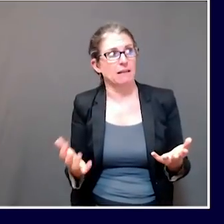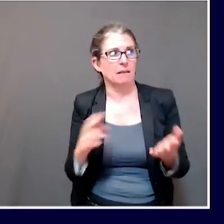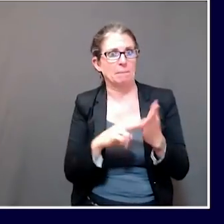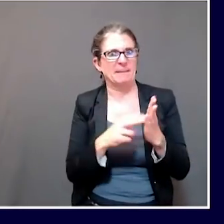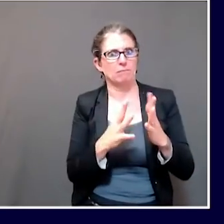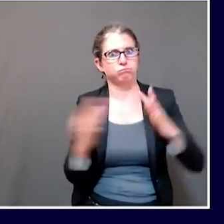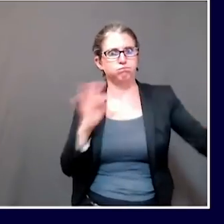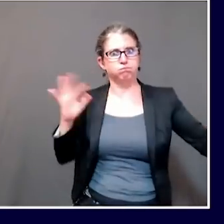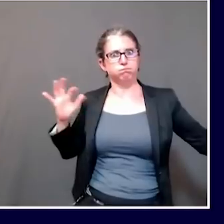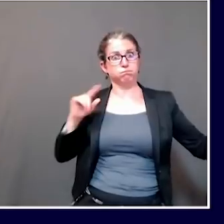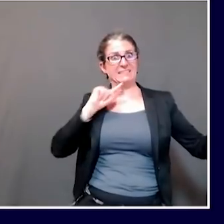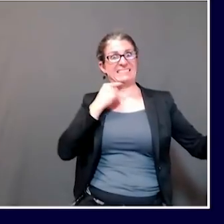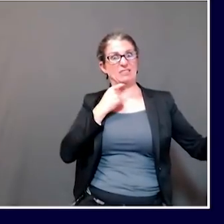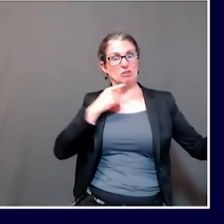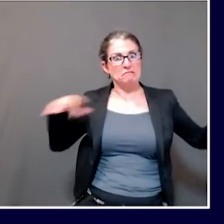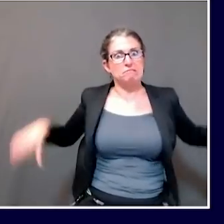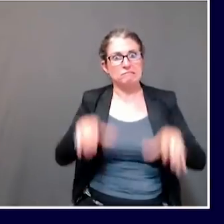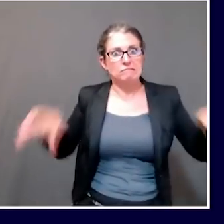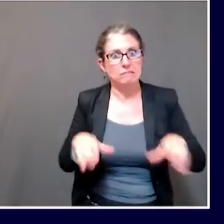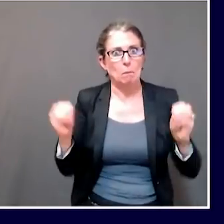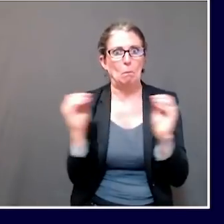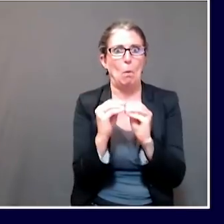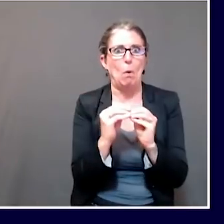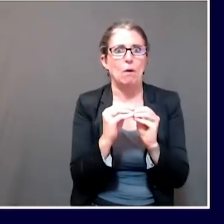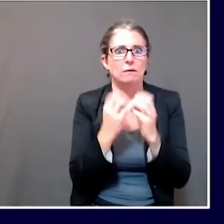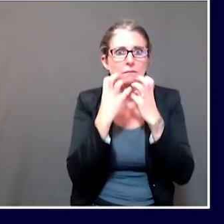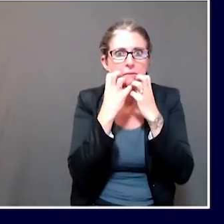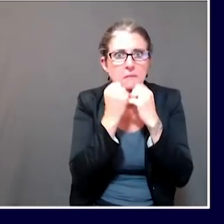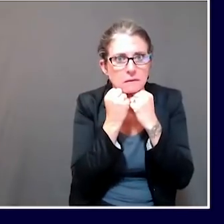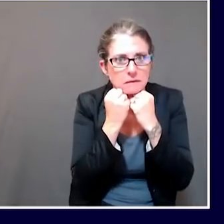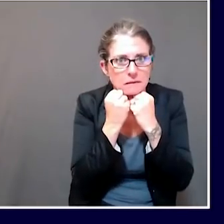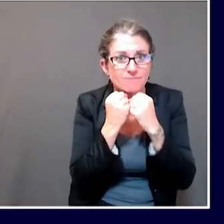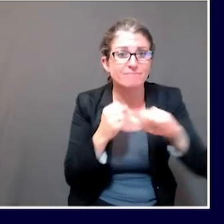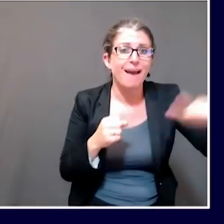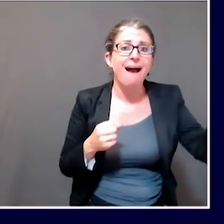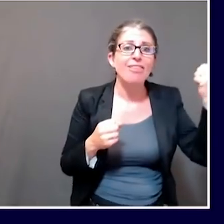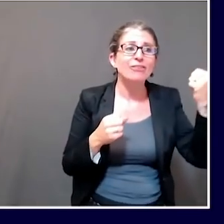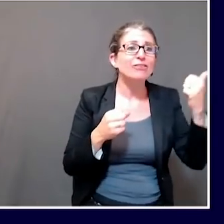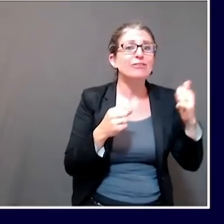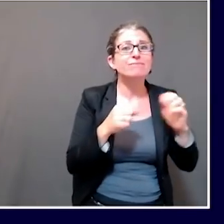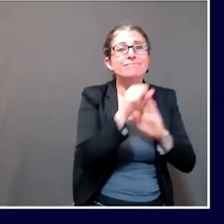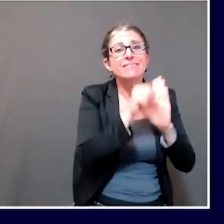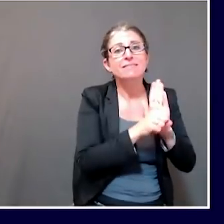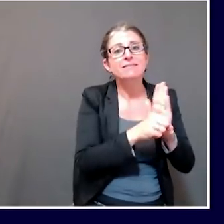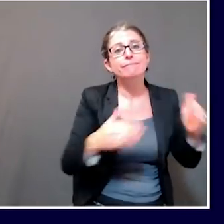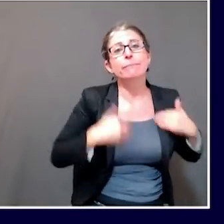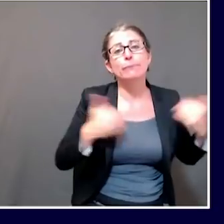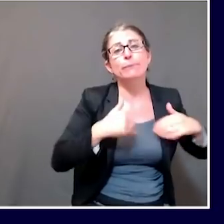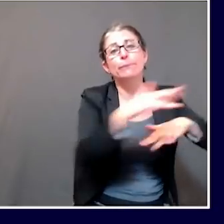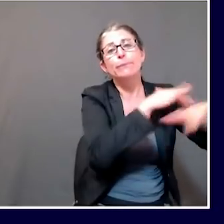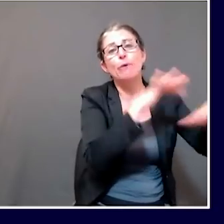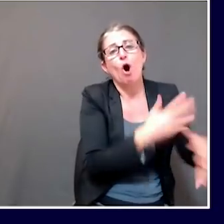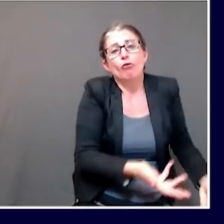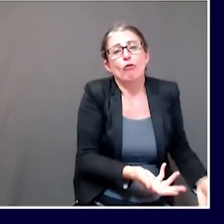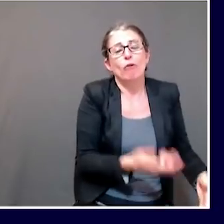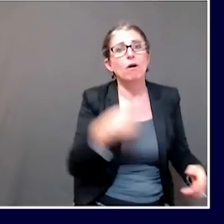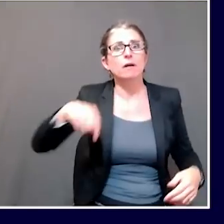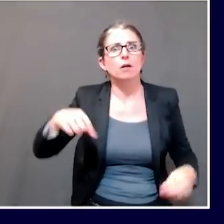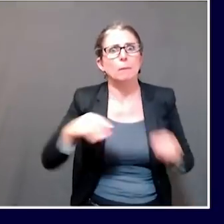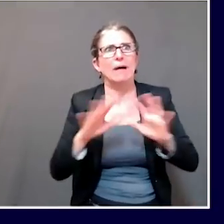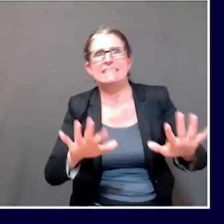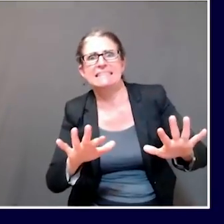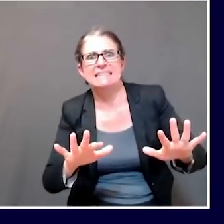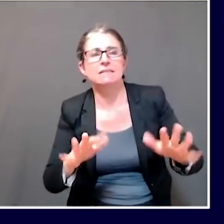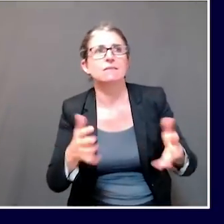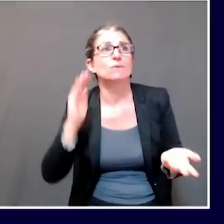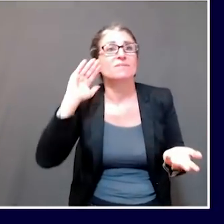taken the scientific guidance seriously. What we've seen in other states, Florida, Texas, California, is that as there's